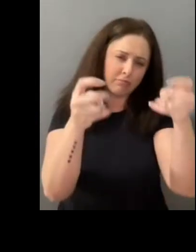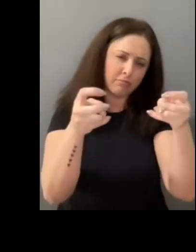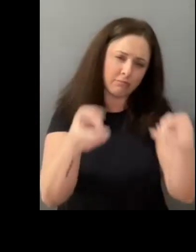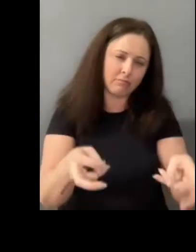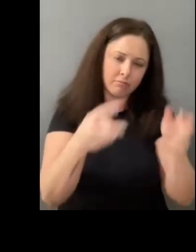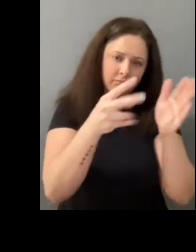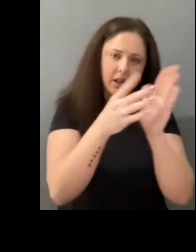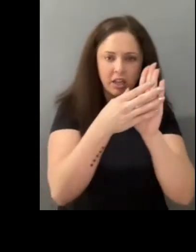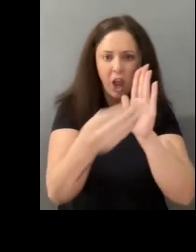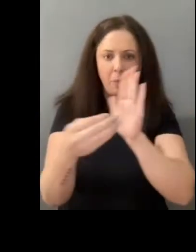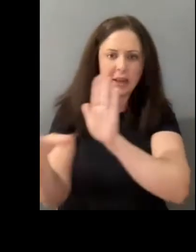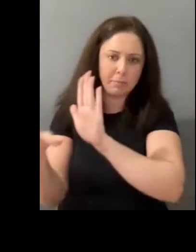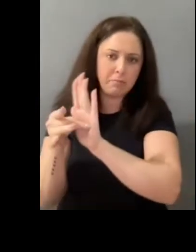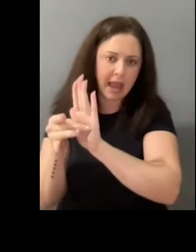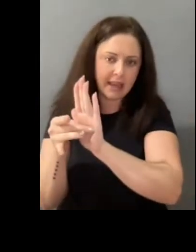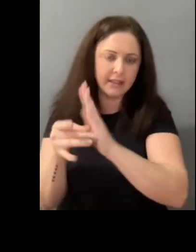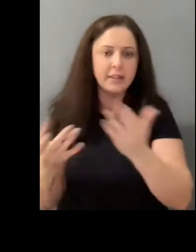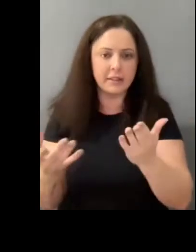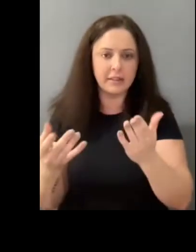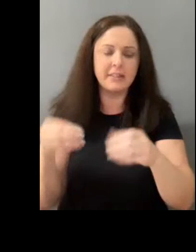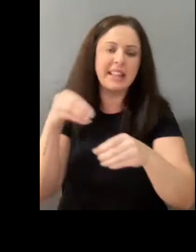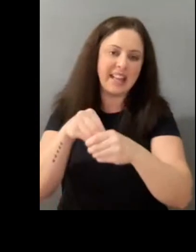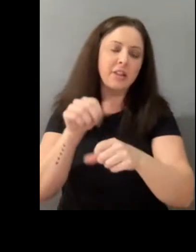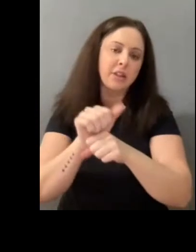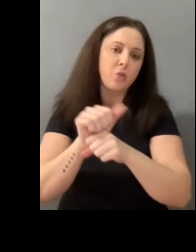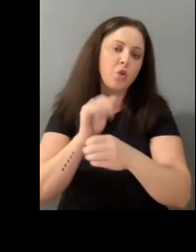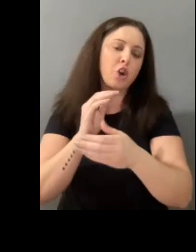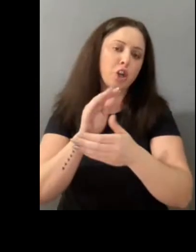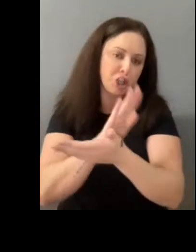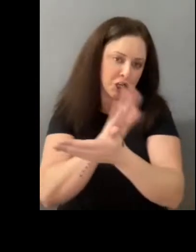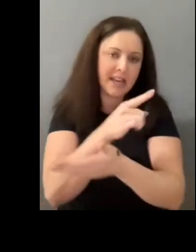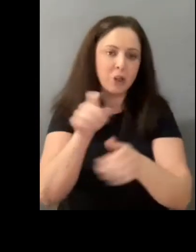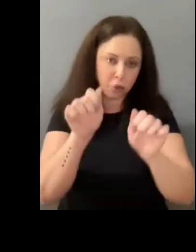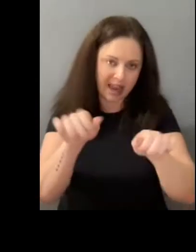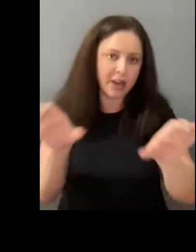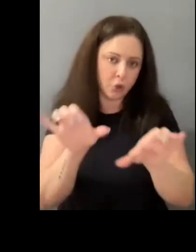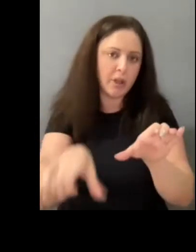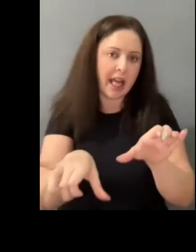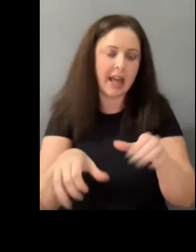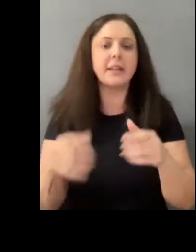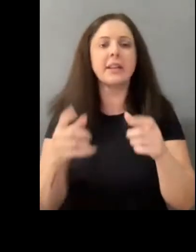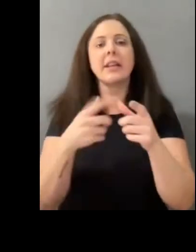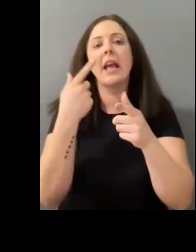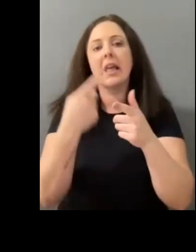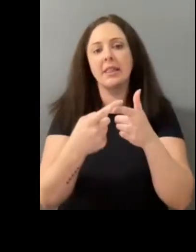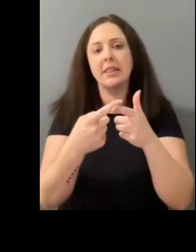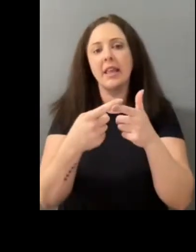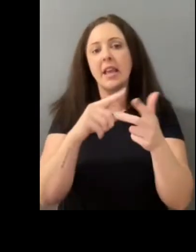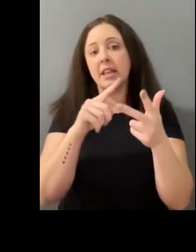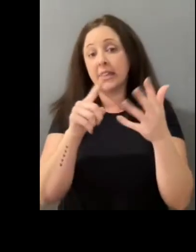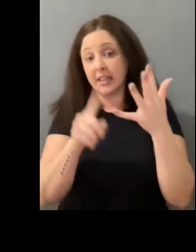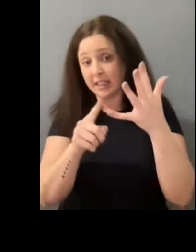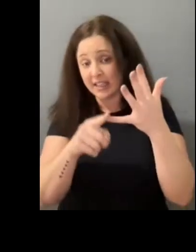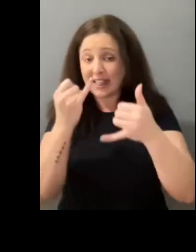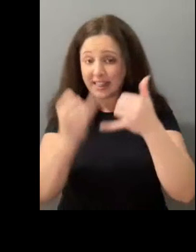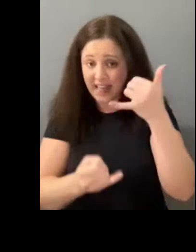The protection within the worksheets will allow you to do that. And the last one there,